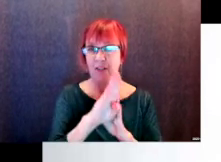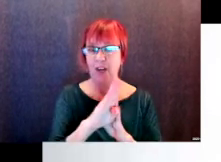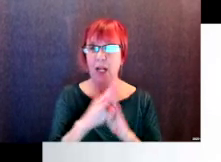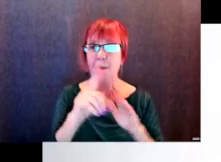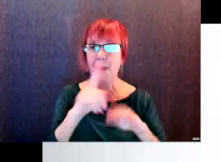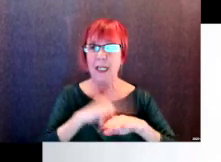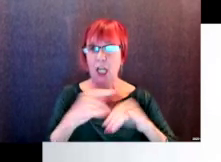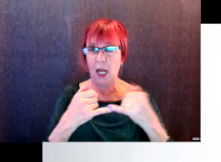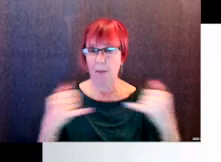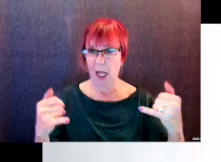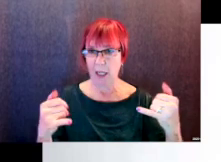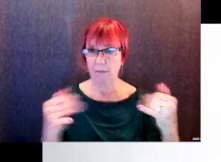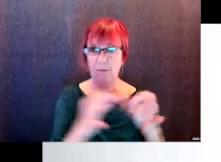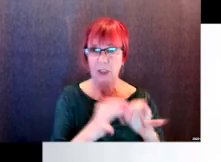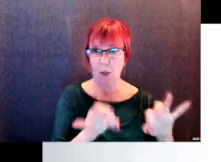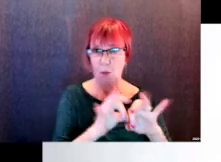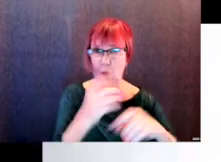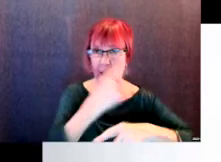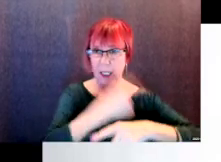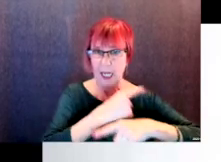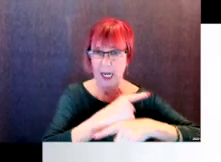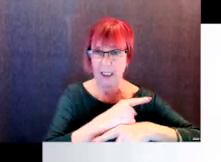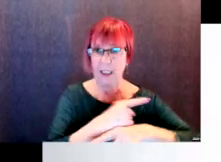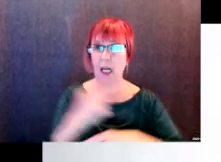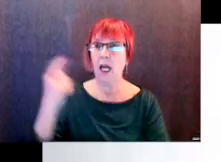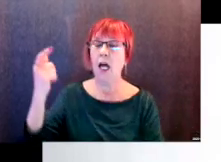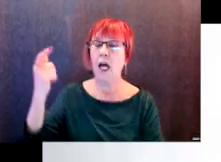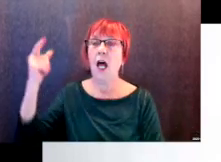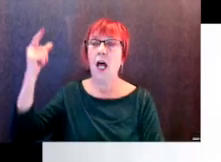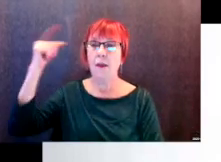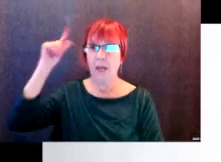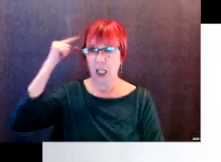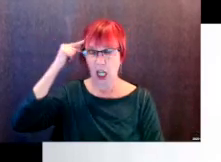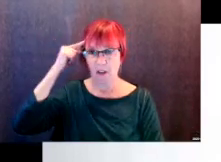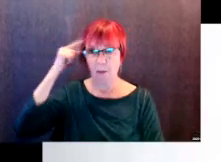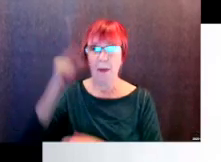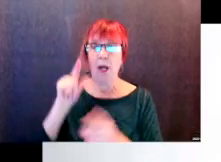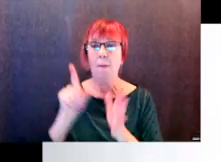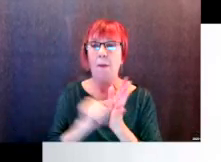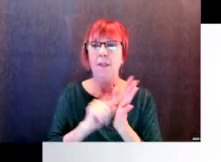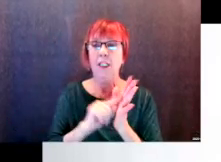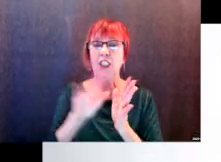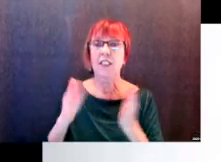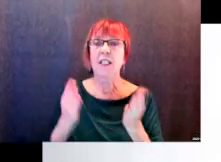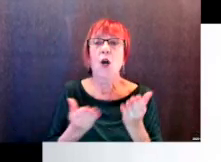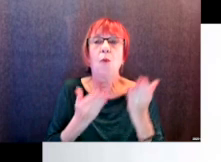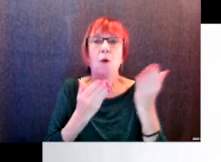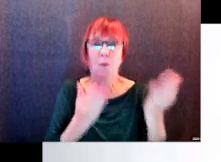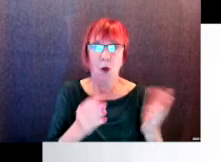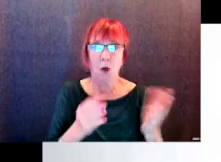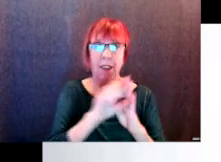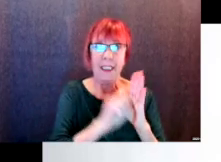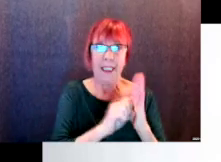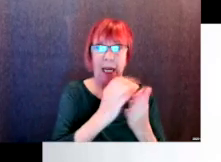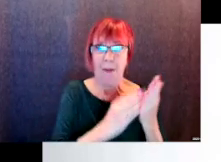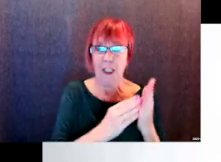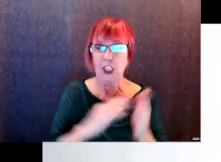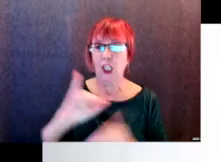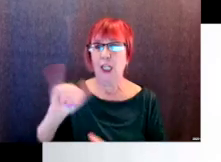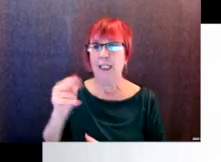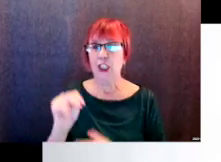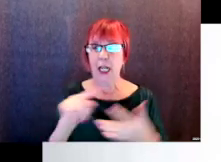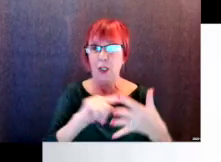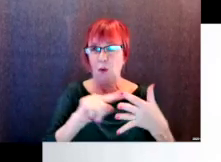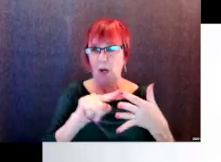This slide shows the time constraints that we face that are sometimes out of our control and shows why we have